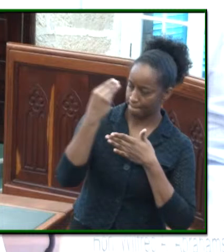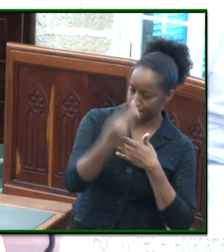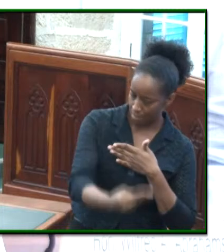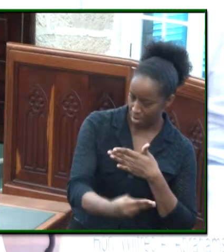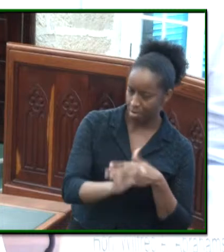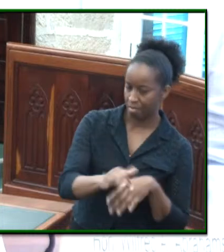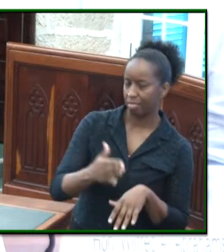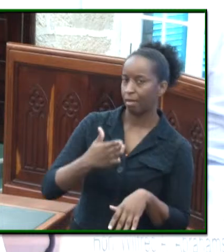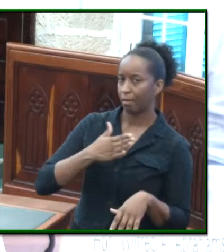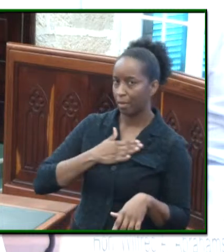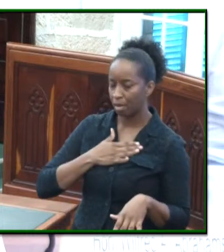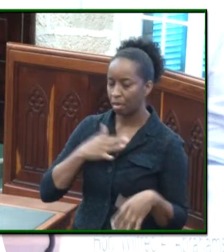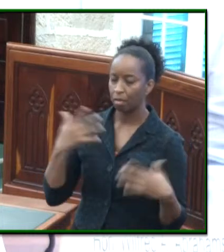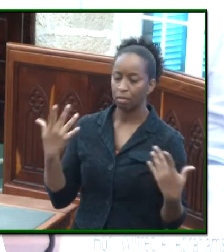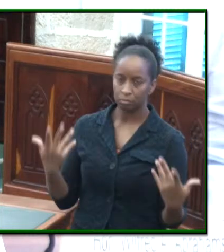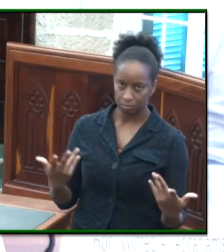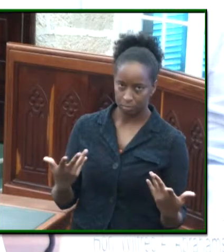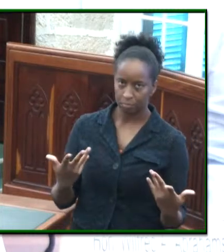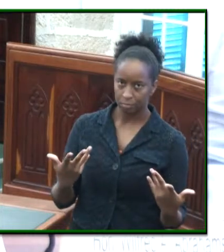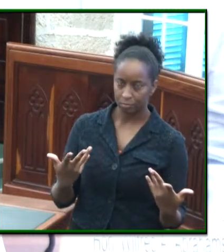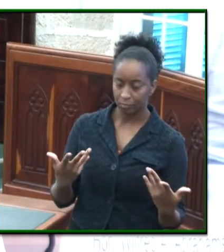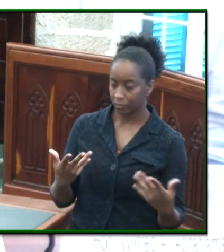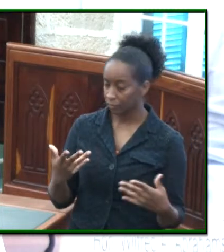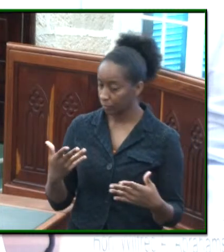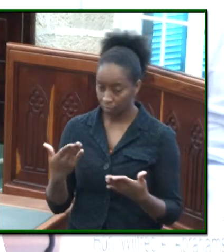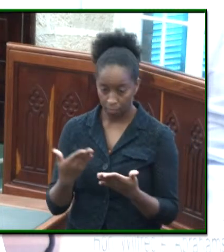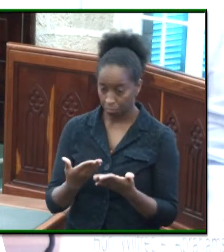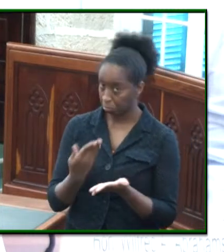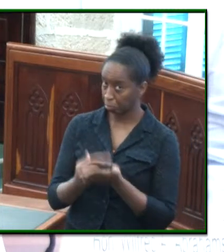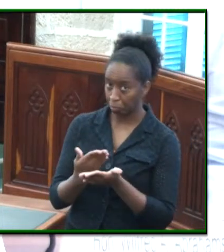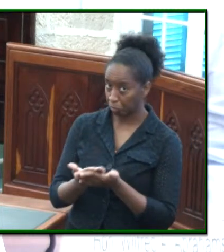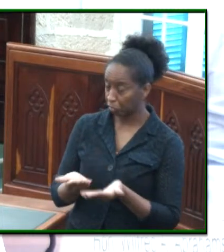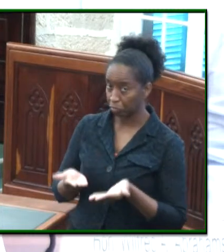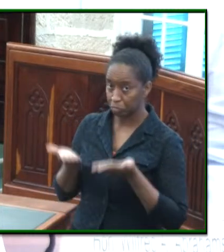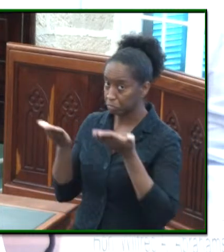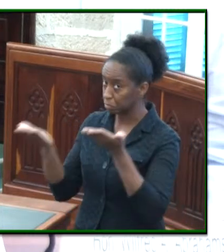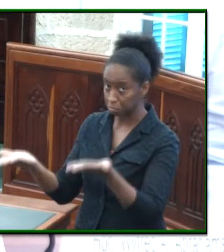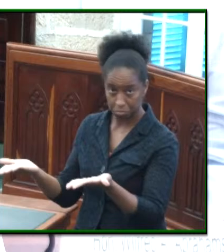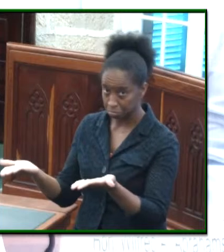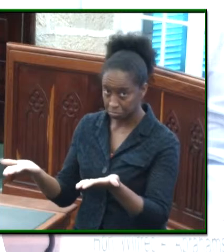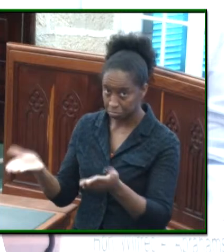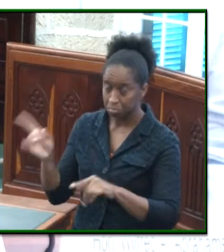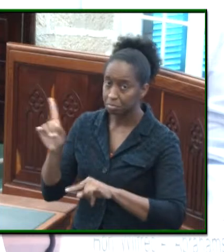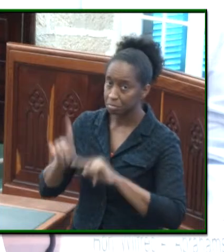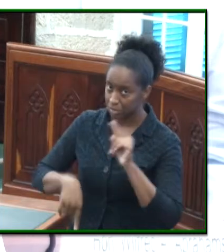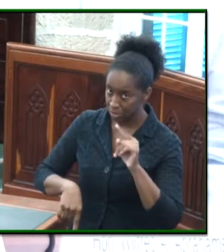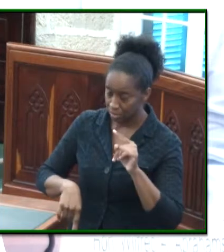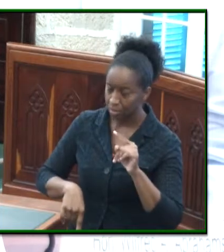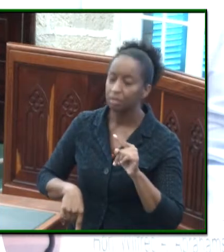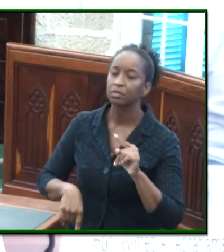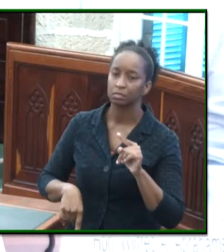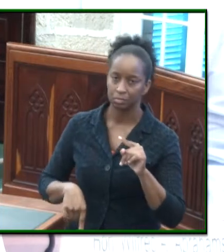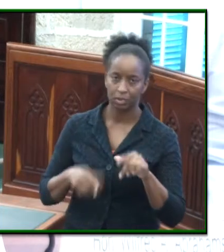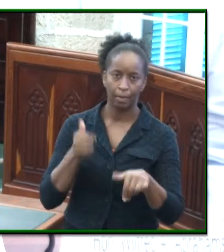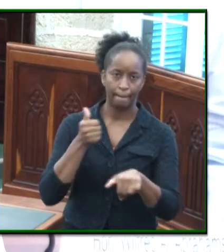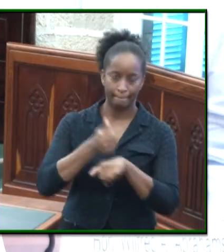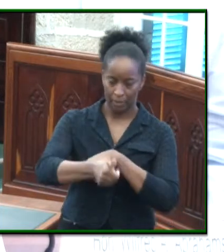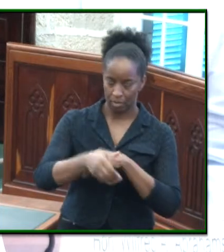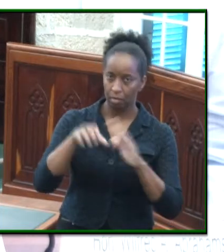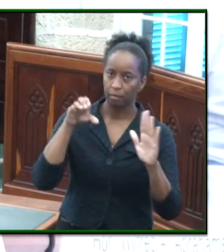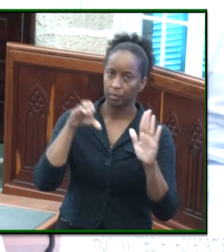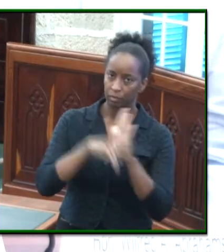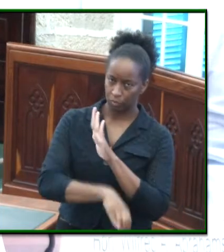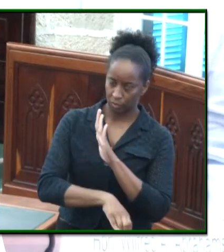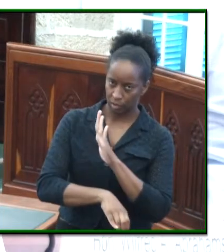an offense and is liable on summary conviction to a fine of $100,000 or imprisonment